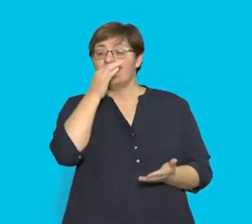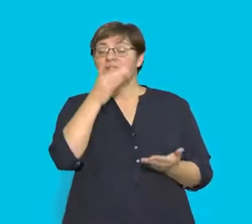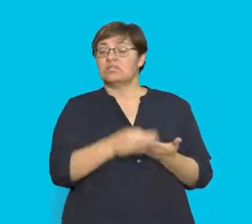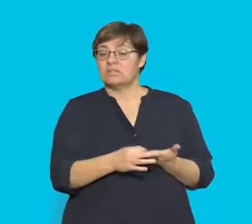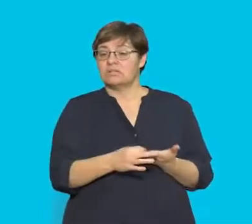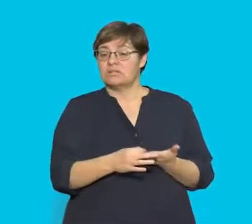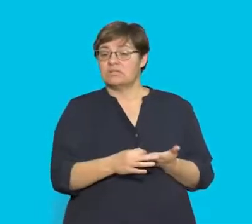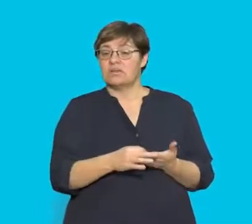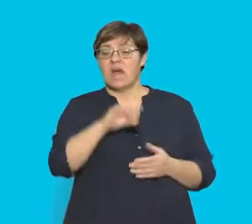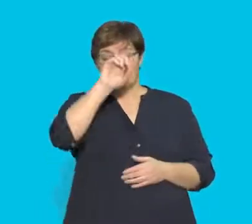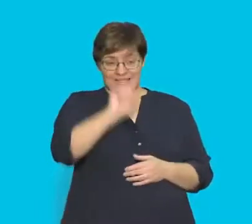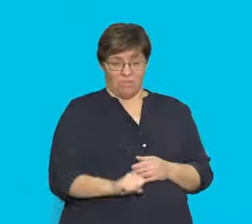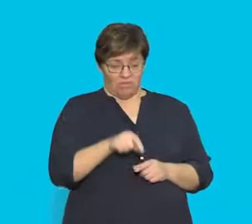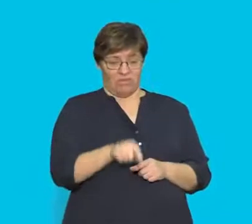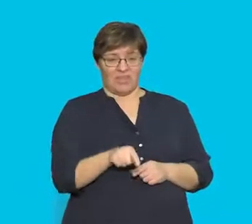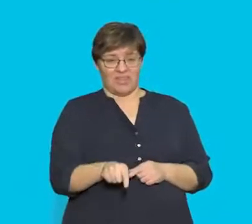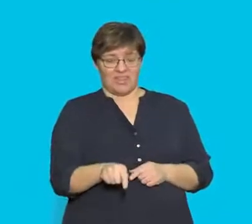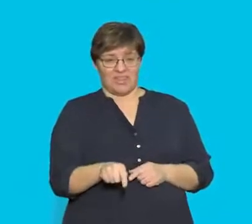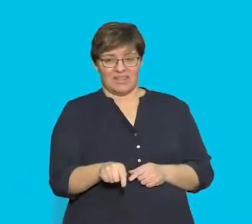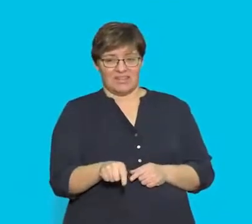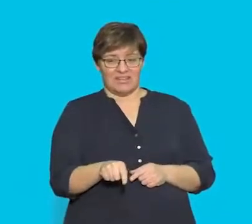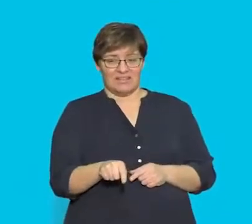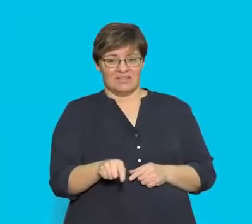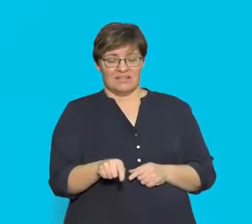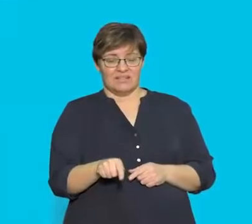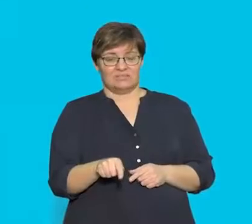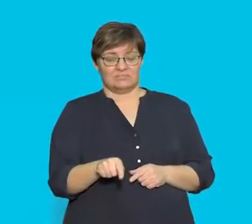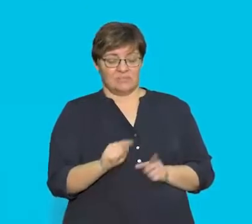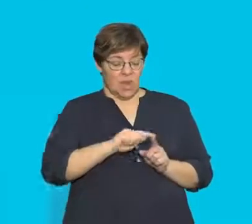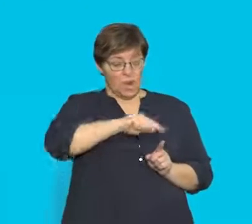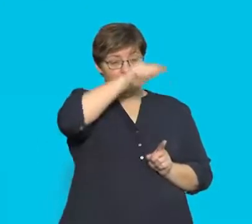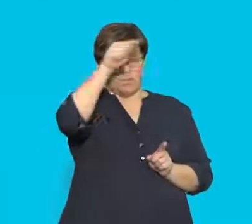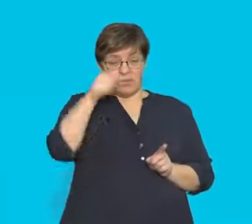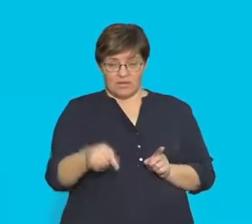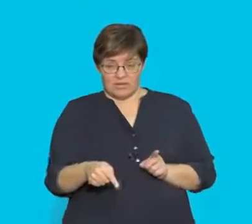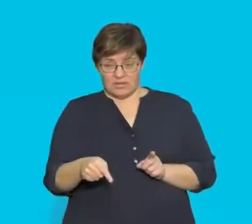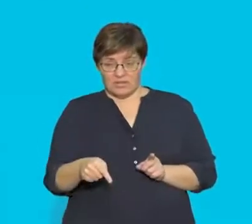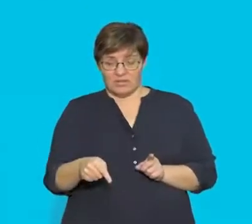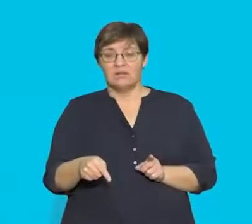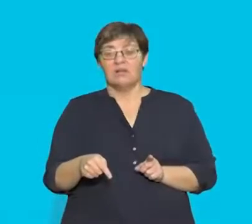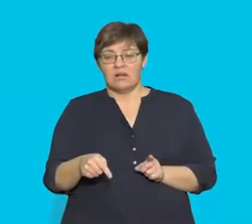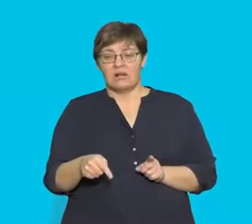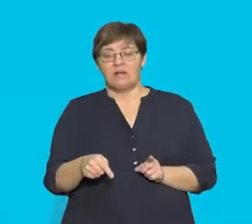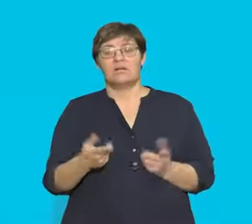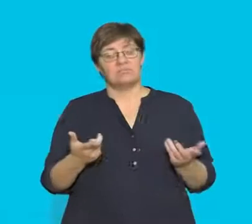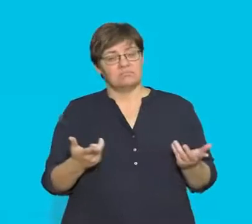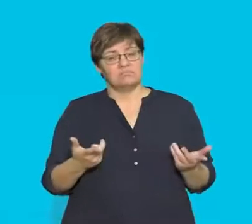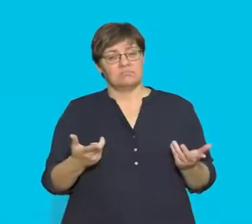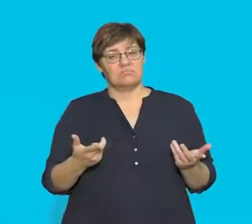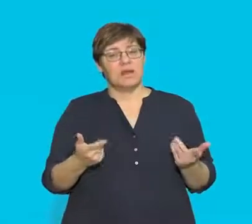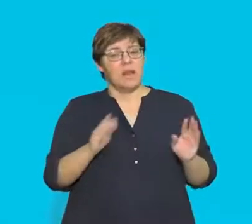to suggest that this is a south pole. That part of the loop is actually